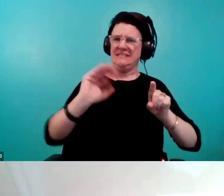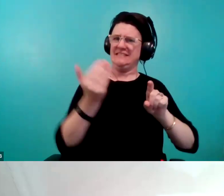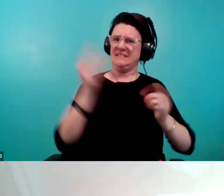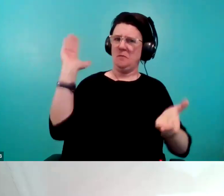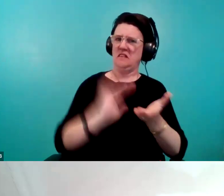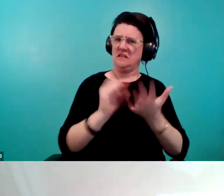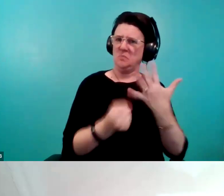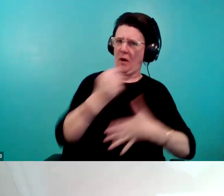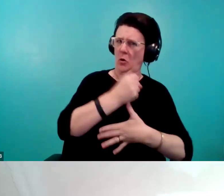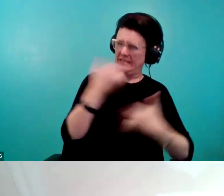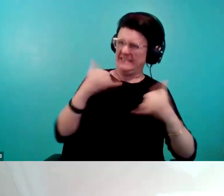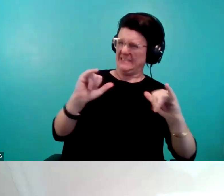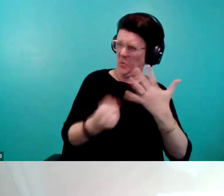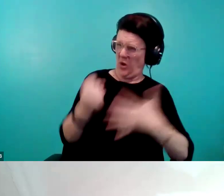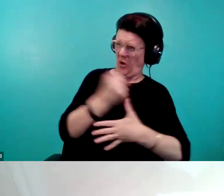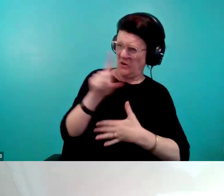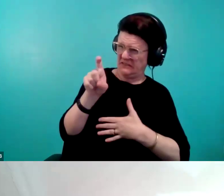the radar.